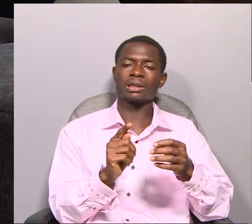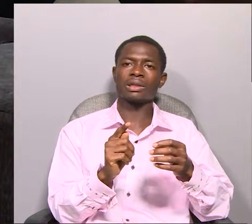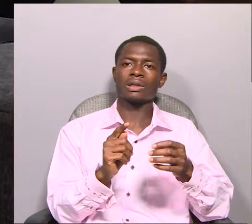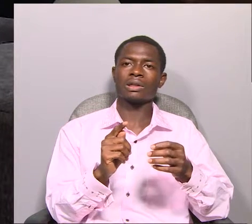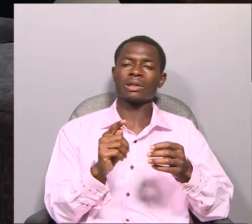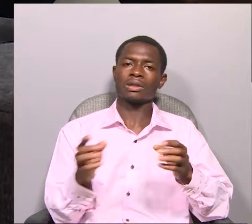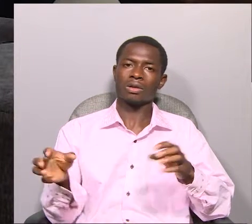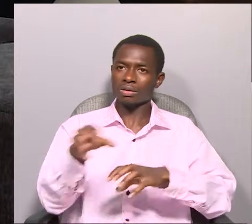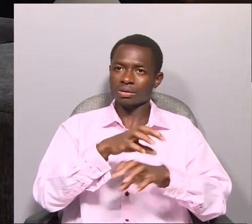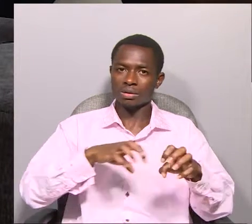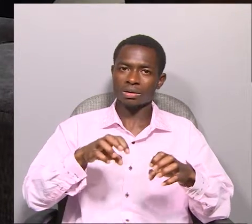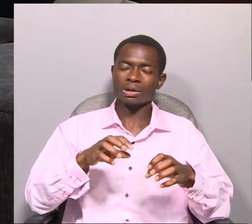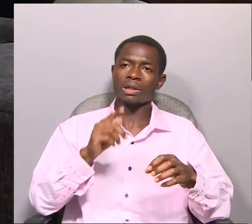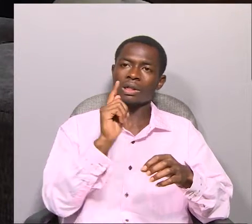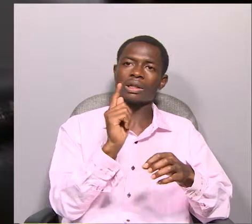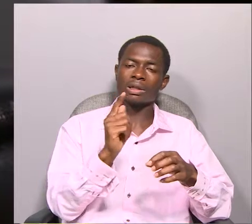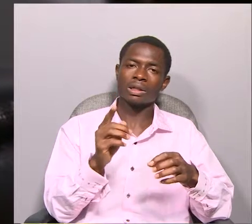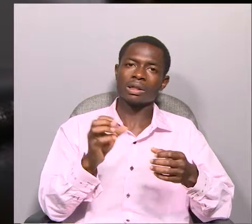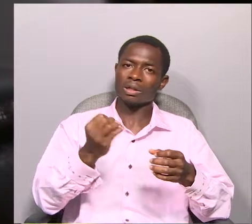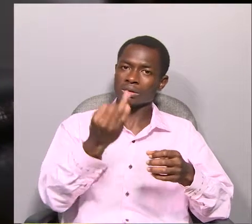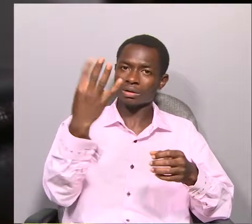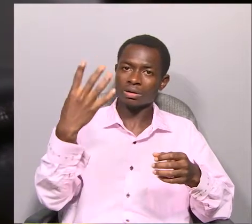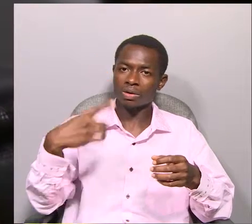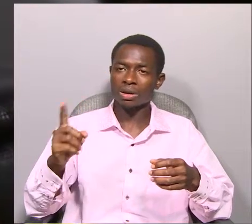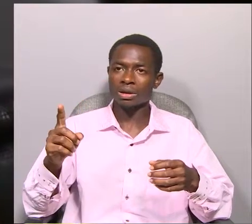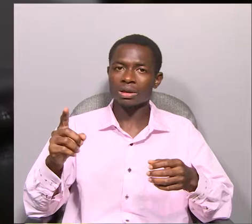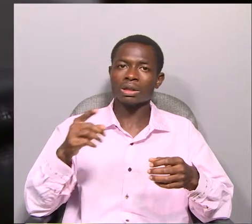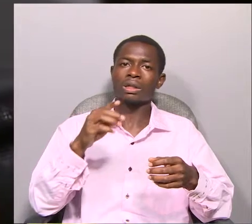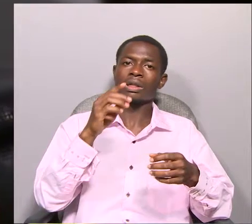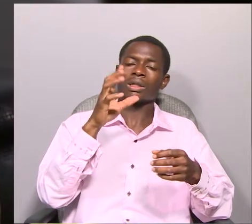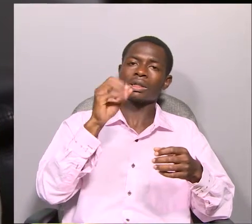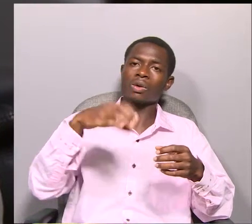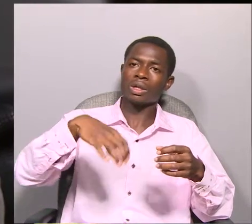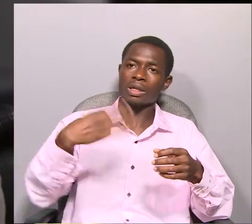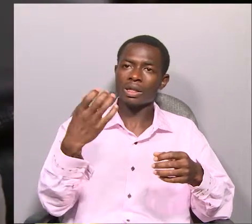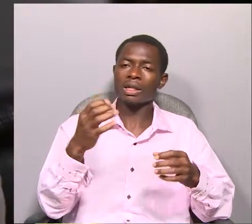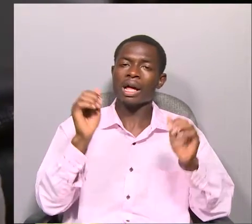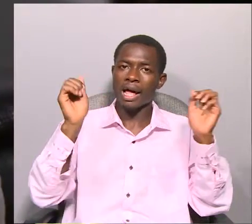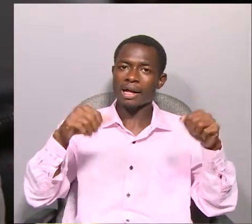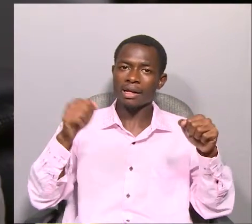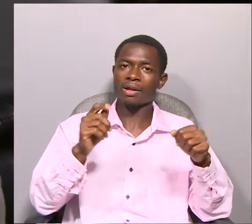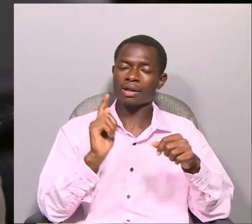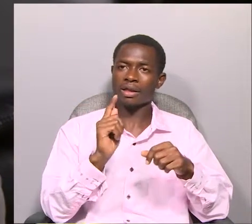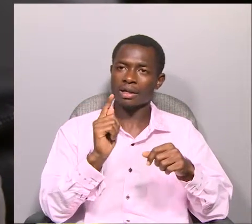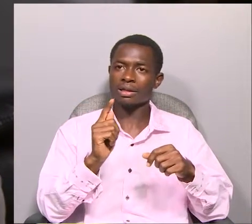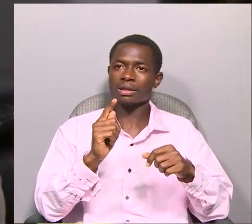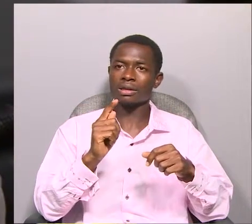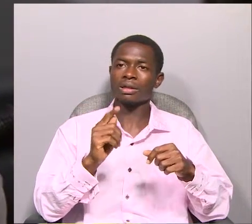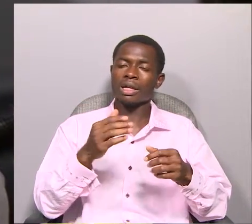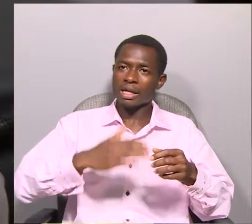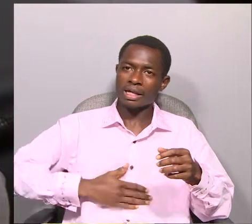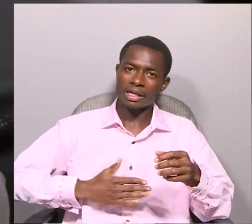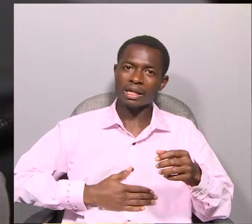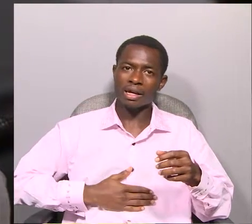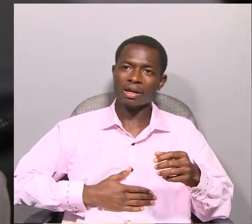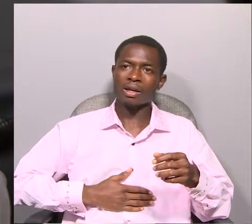are putting up a model that is transparent, that is